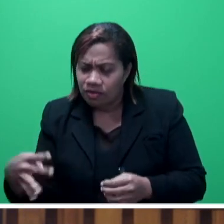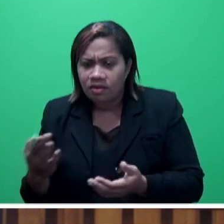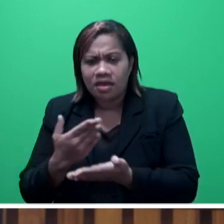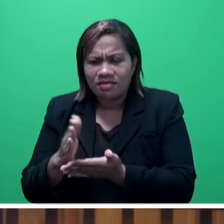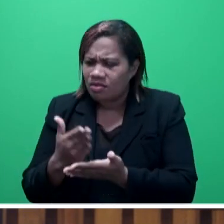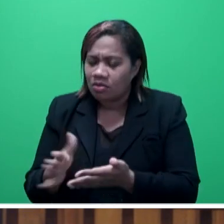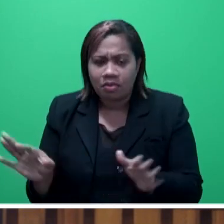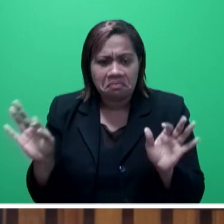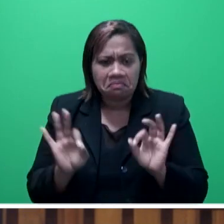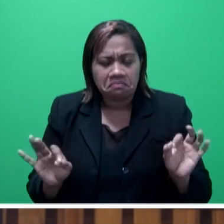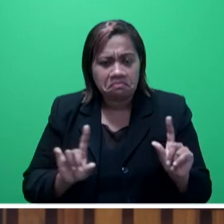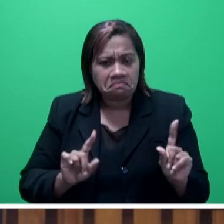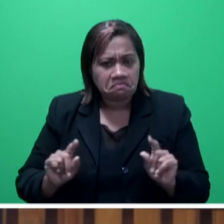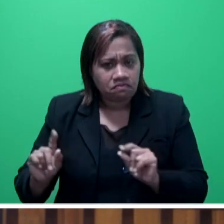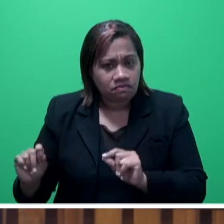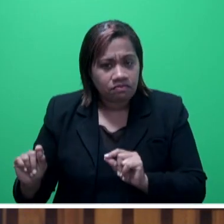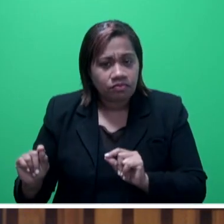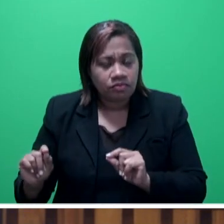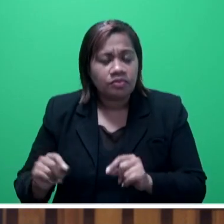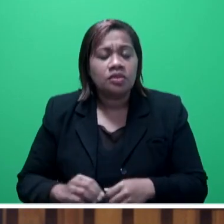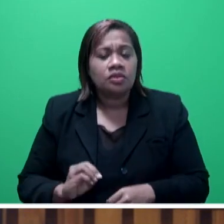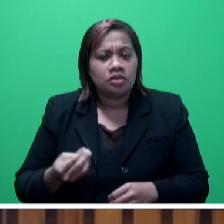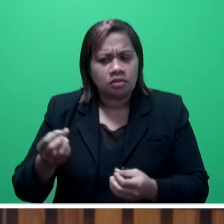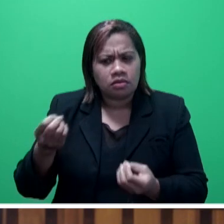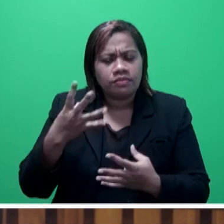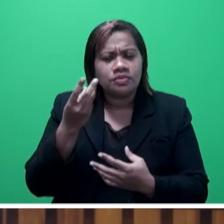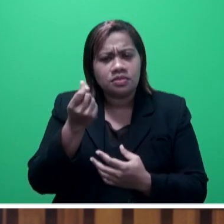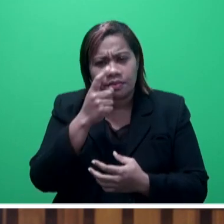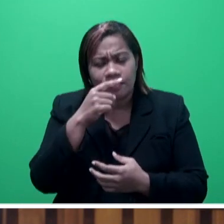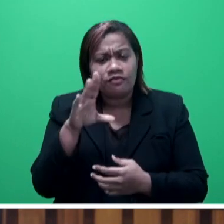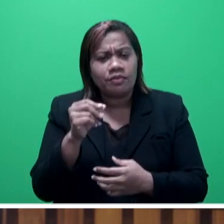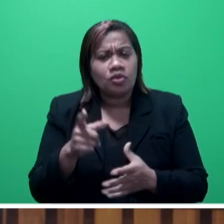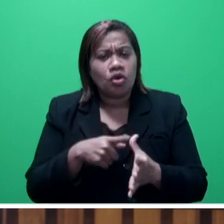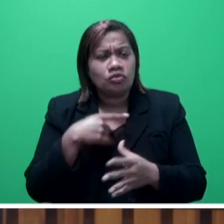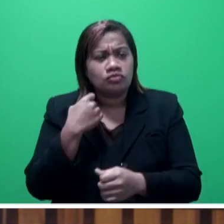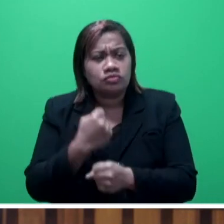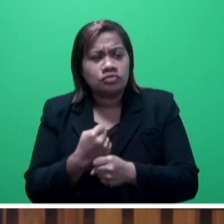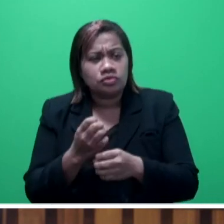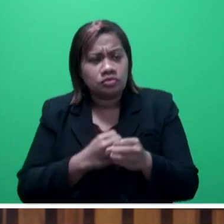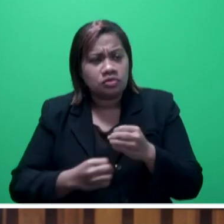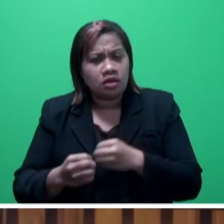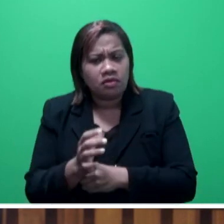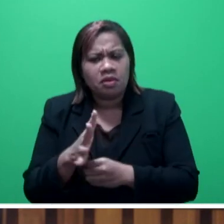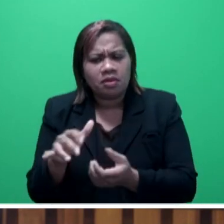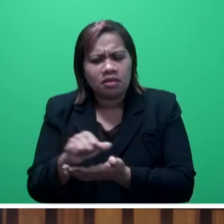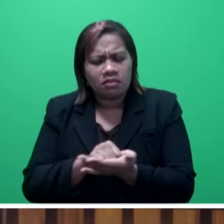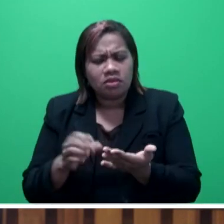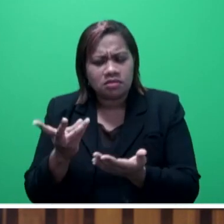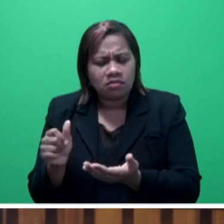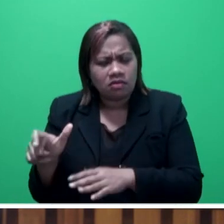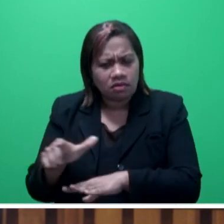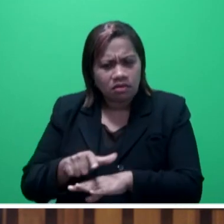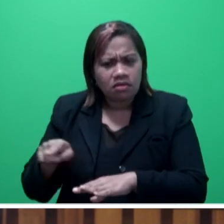done. In fact, we are informed that perhaps some people from the Auditor General's office may have in fact acquired some of those lots too, and not necessarily